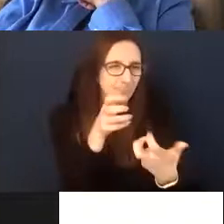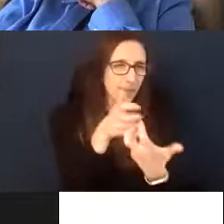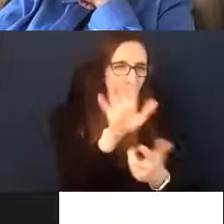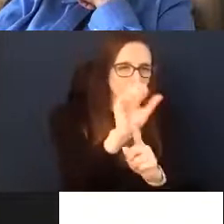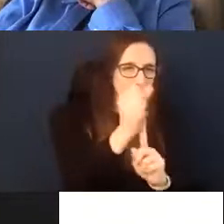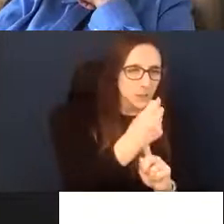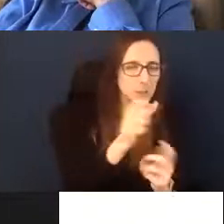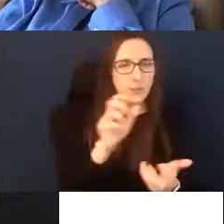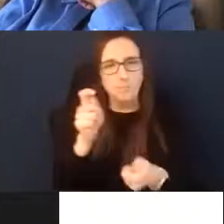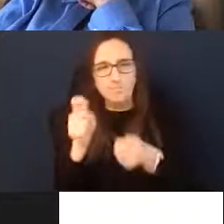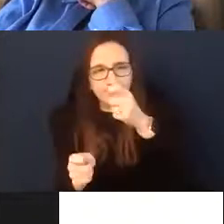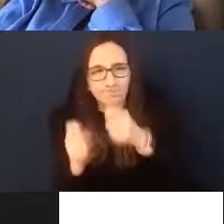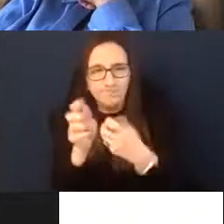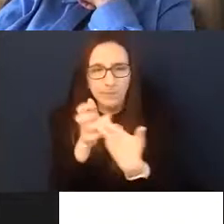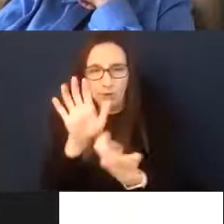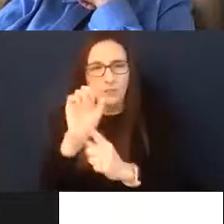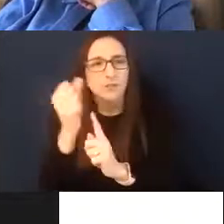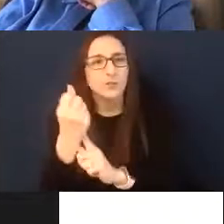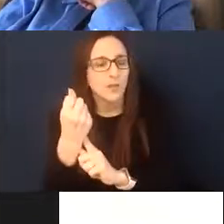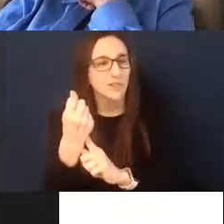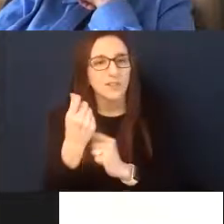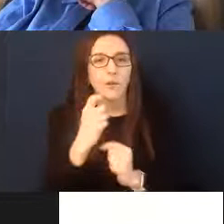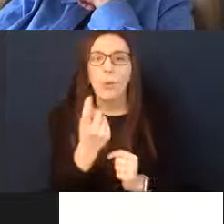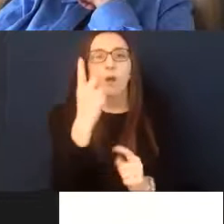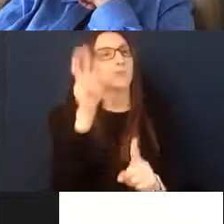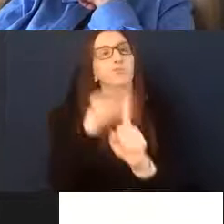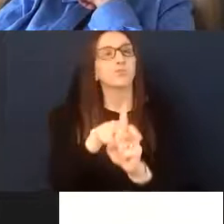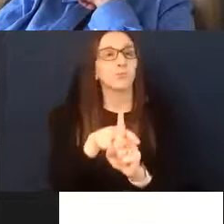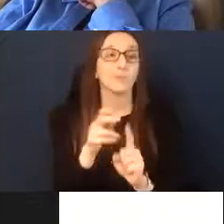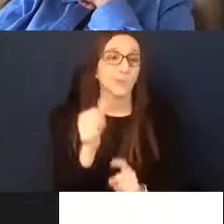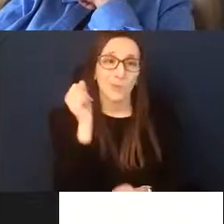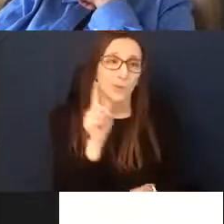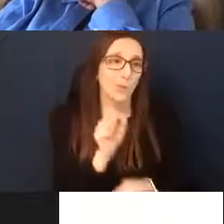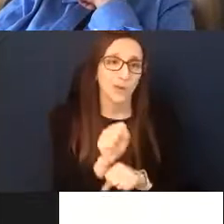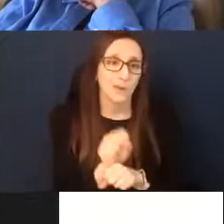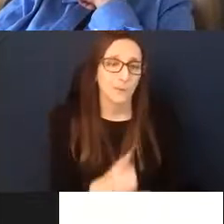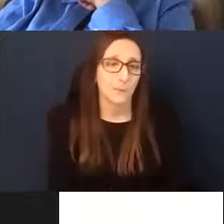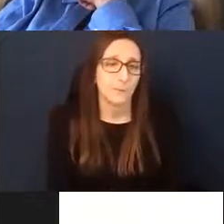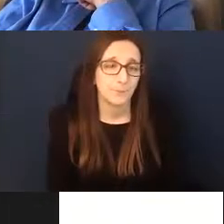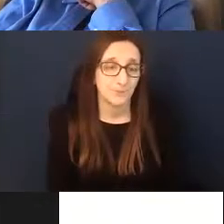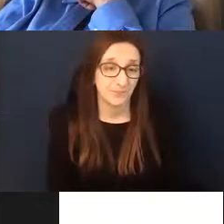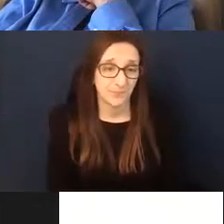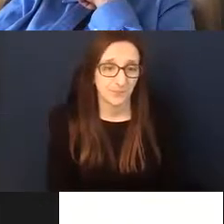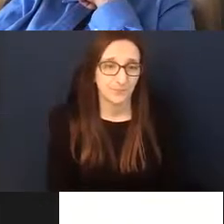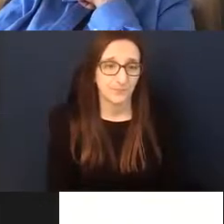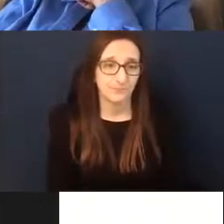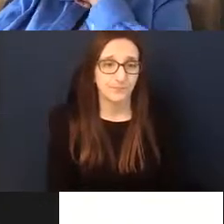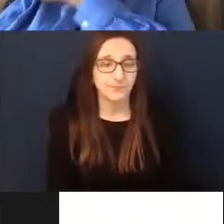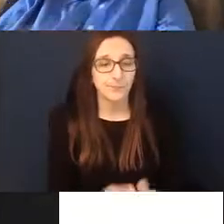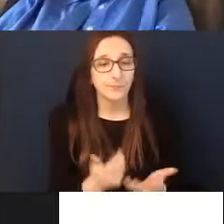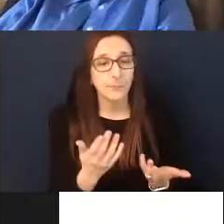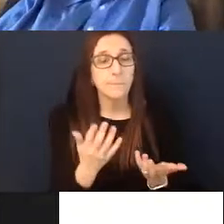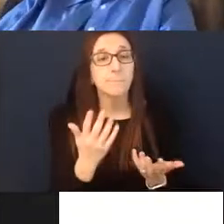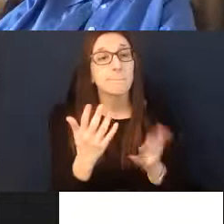can guarantee that and tell you that time and time again. So moving forward, I want